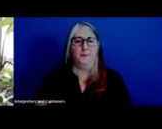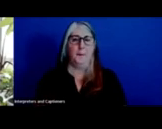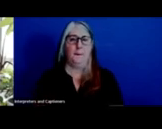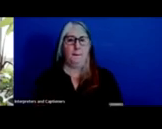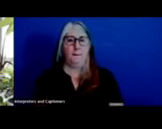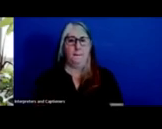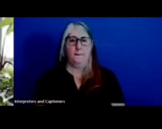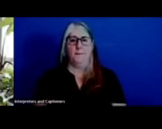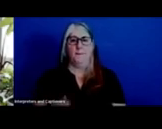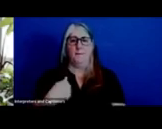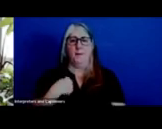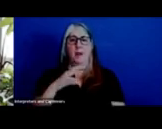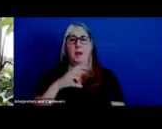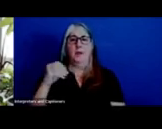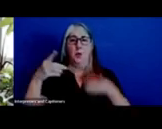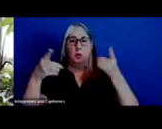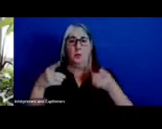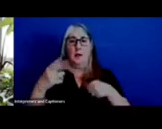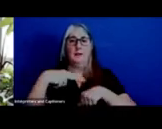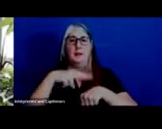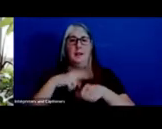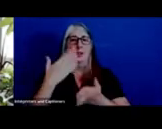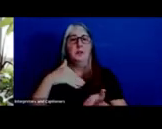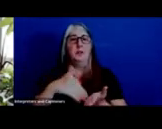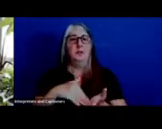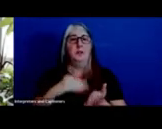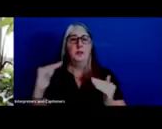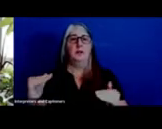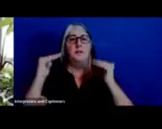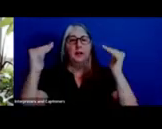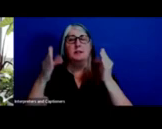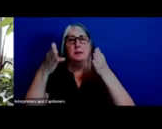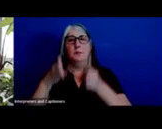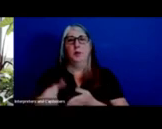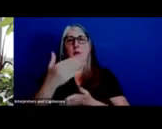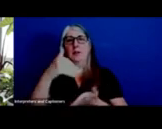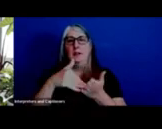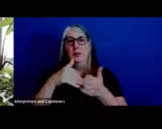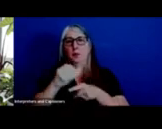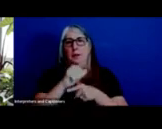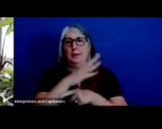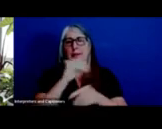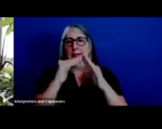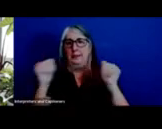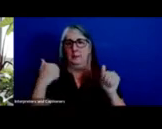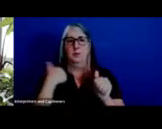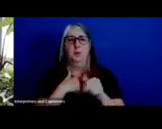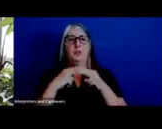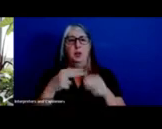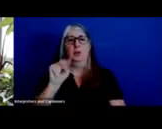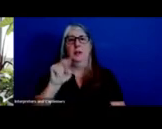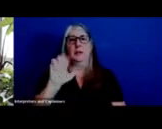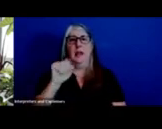I co-direct the National Center on Advancing Person-Centered Practices and Systems, which we call